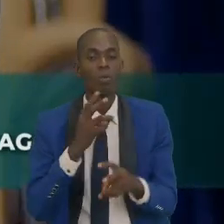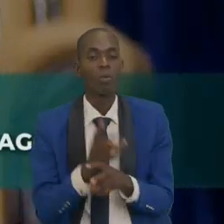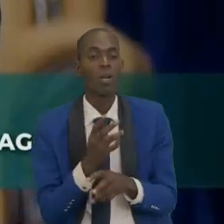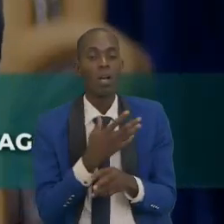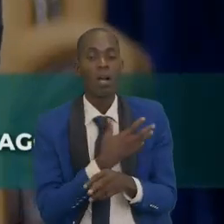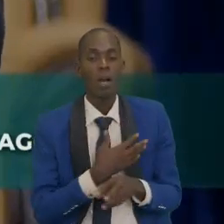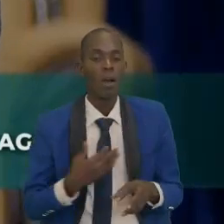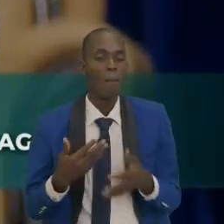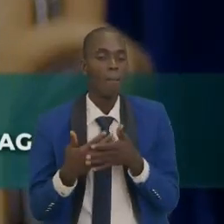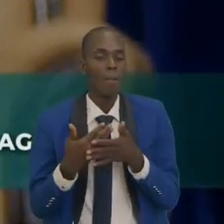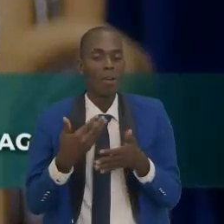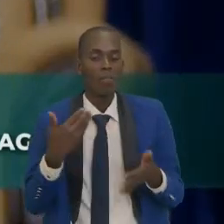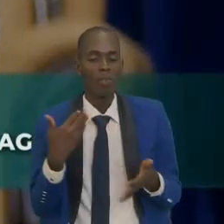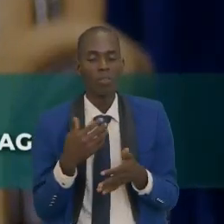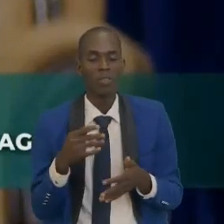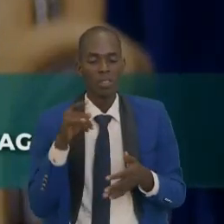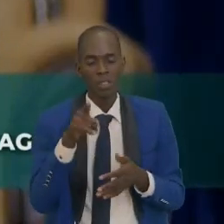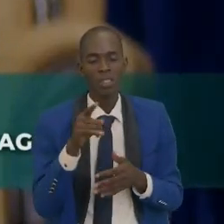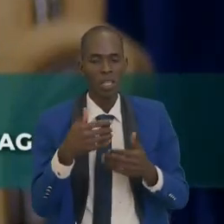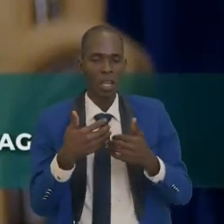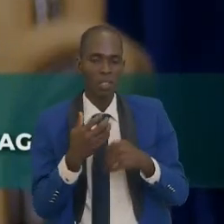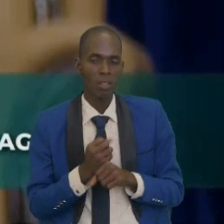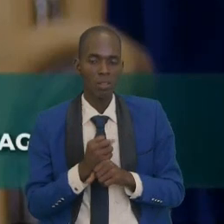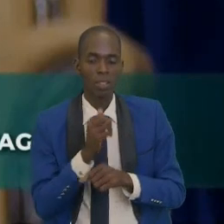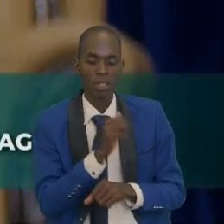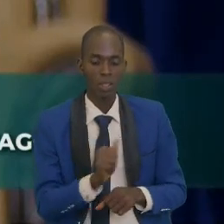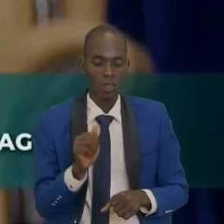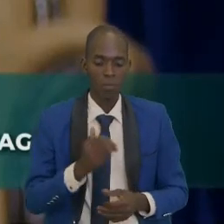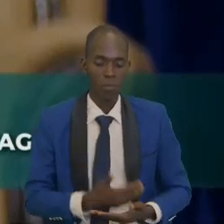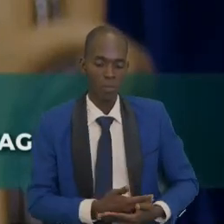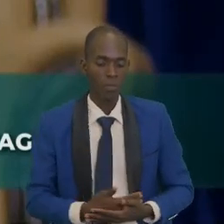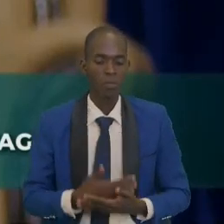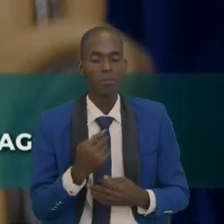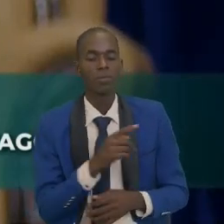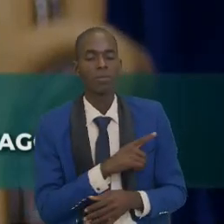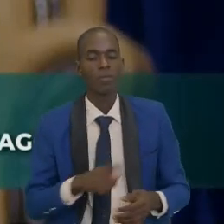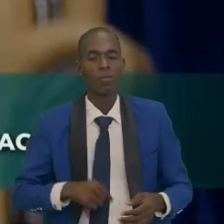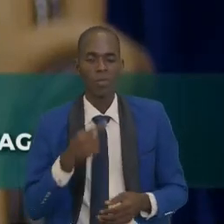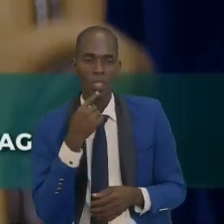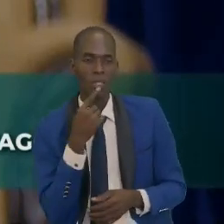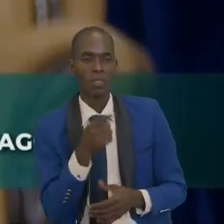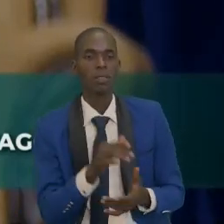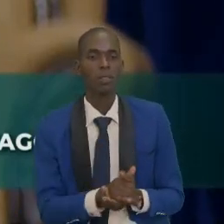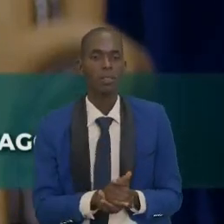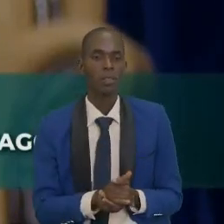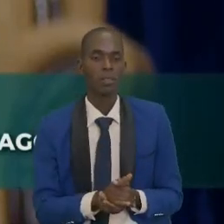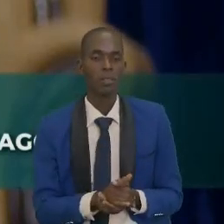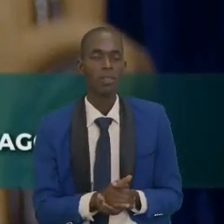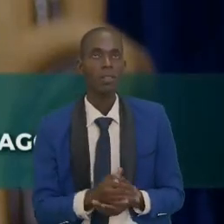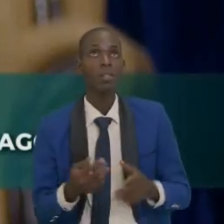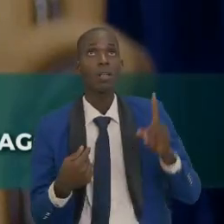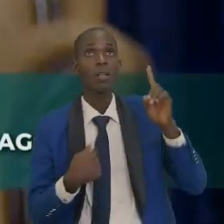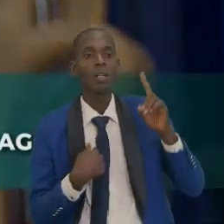he asked a child the Lord said I have